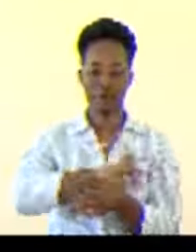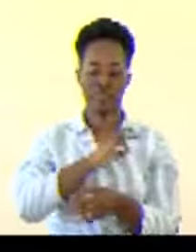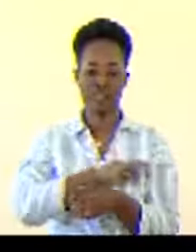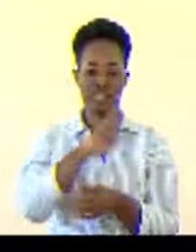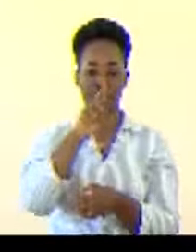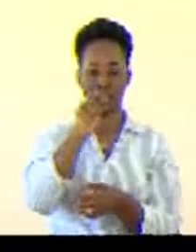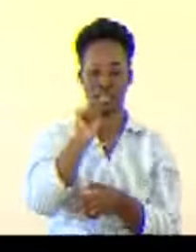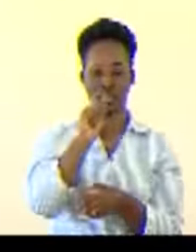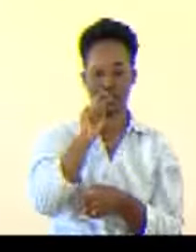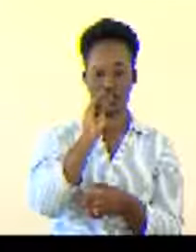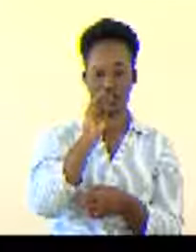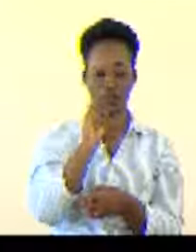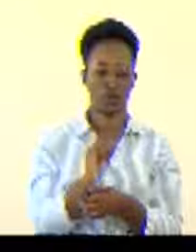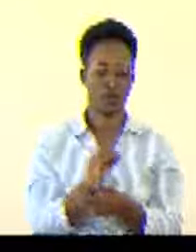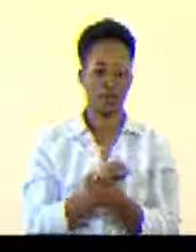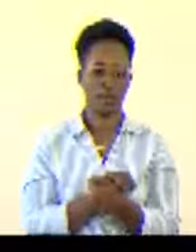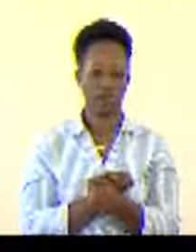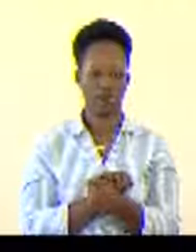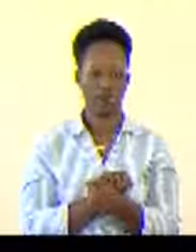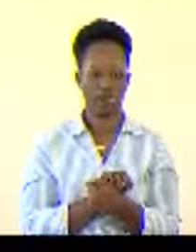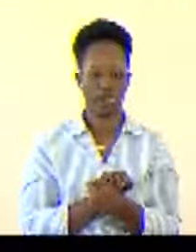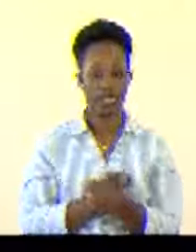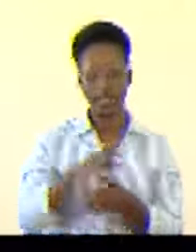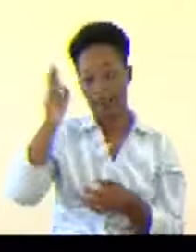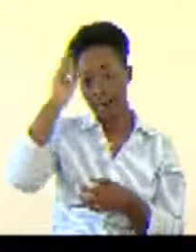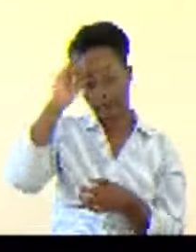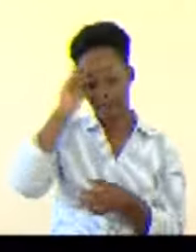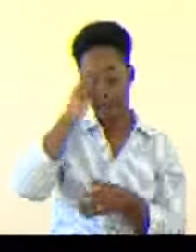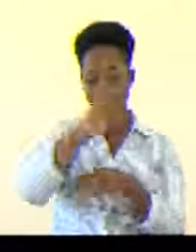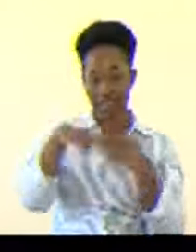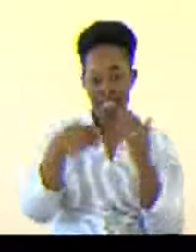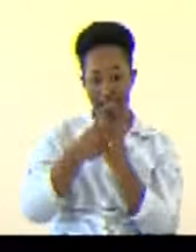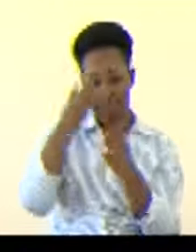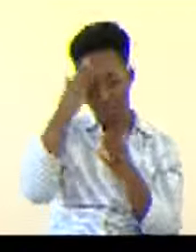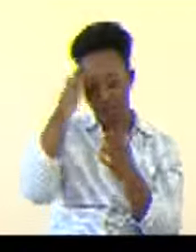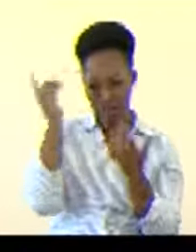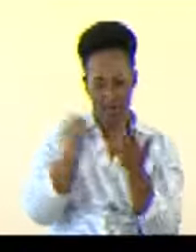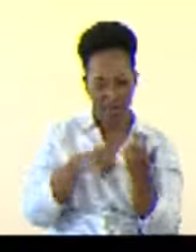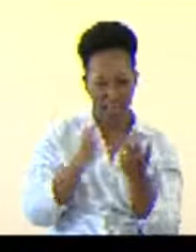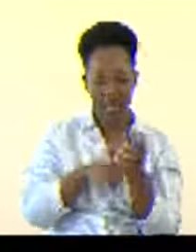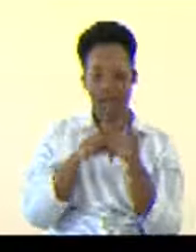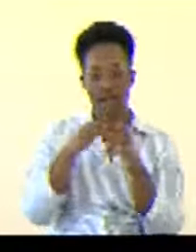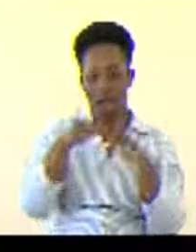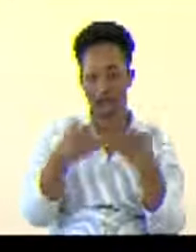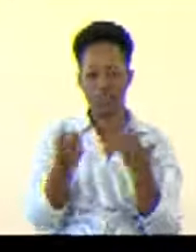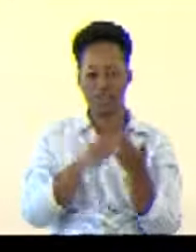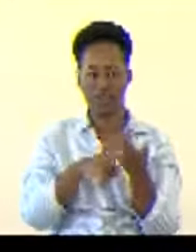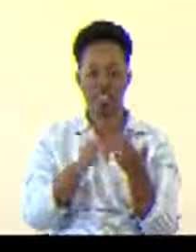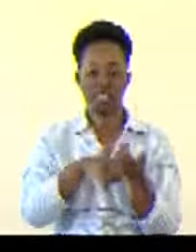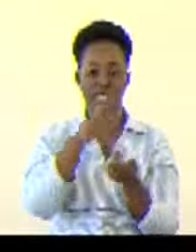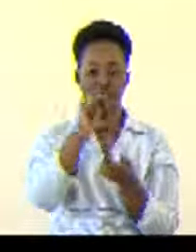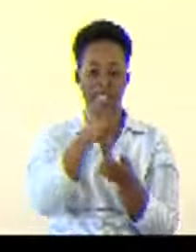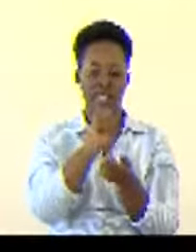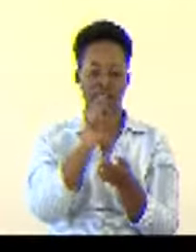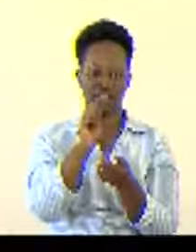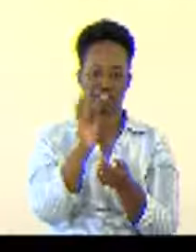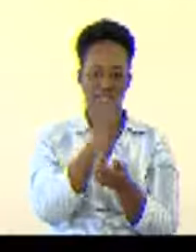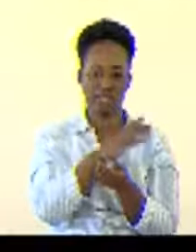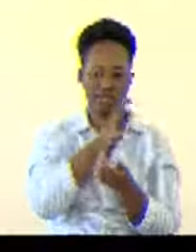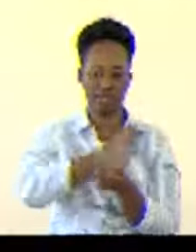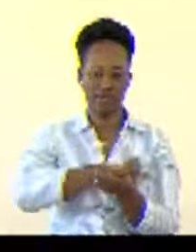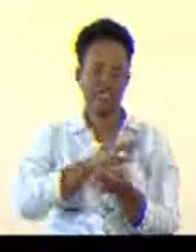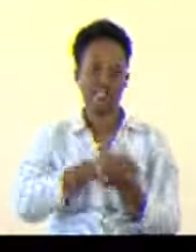net profit ratio. Remember, you all know how to calculate net profit. Net profit is equal to gross